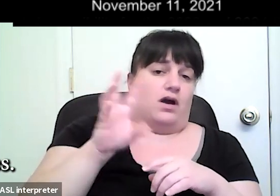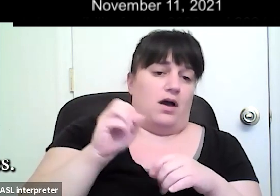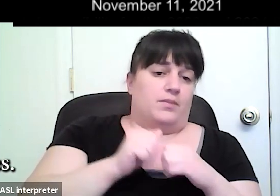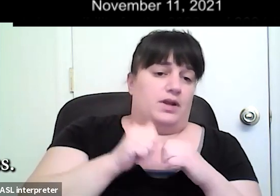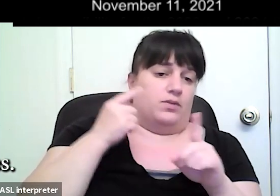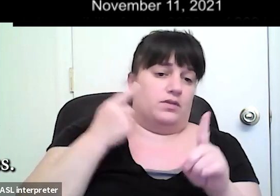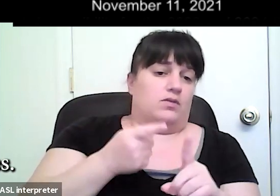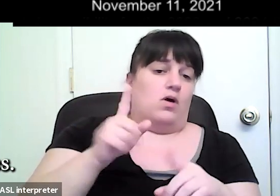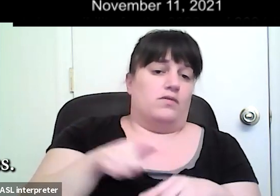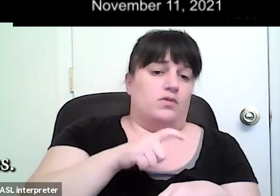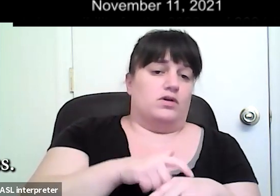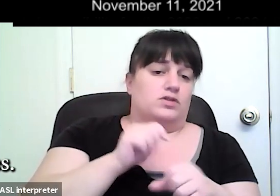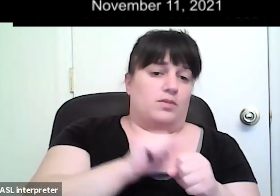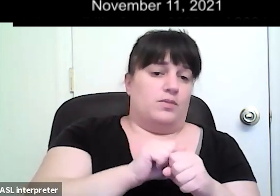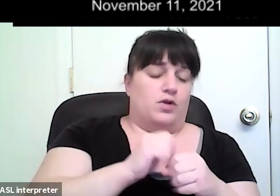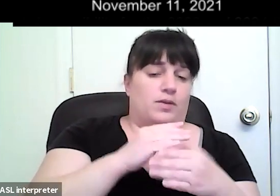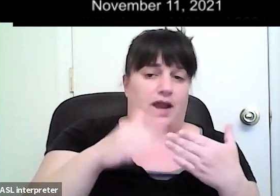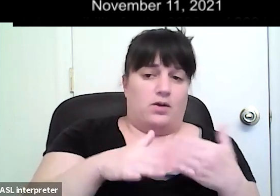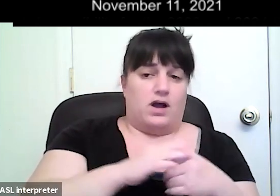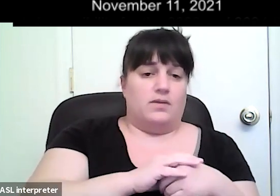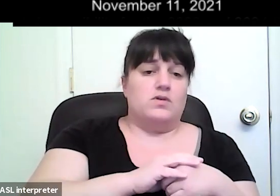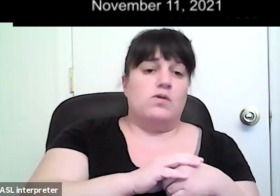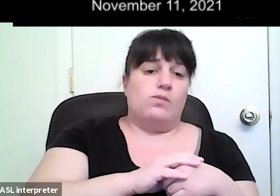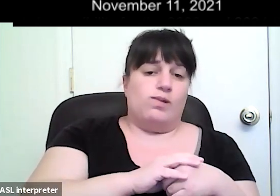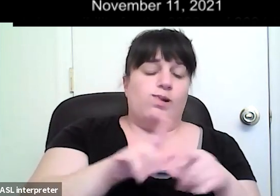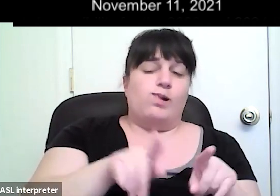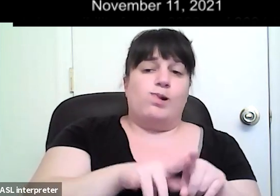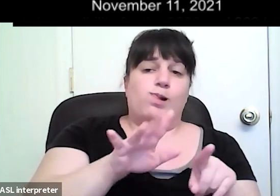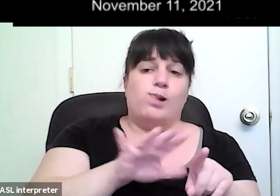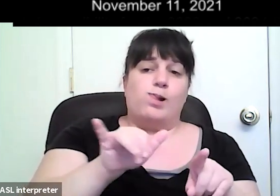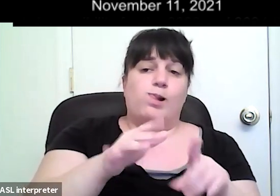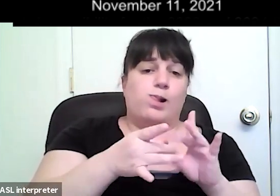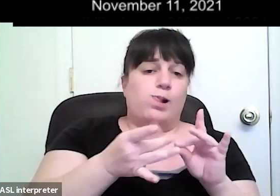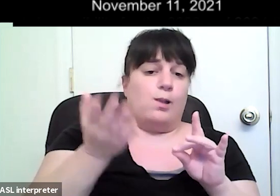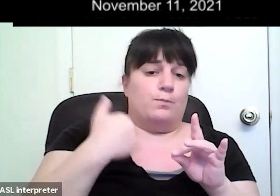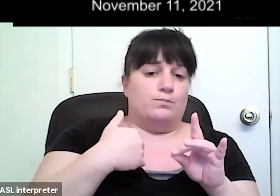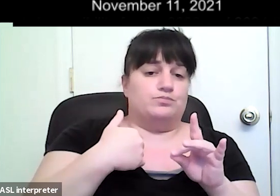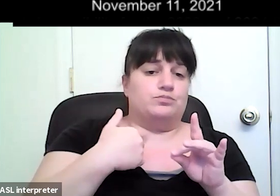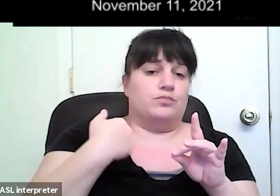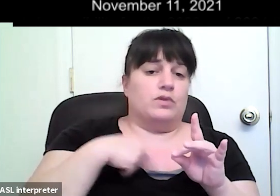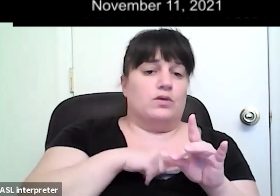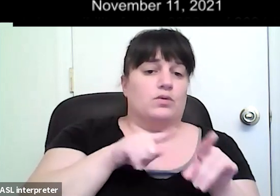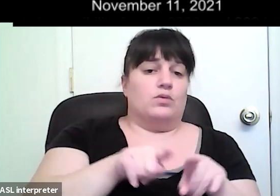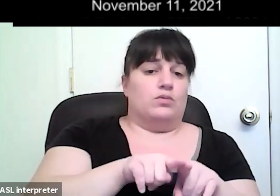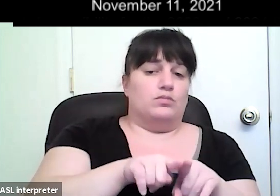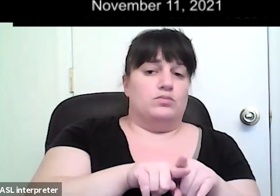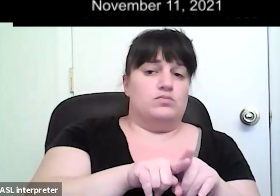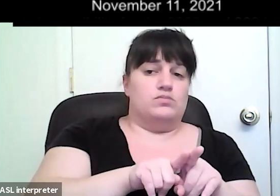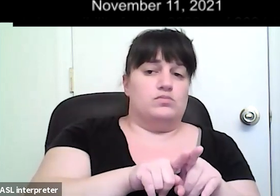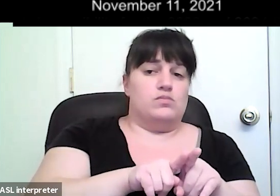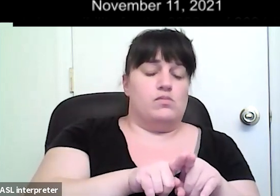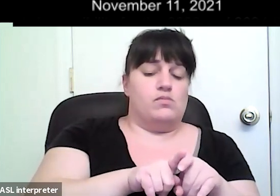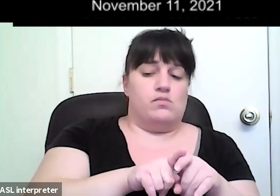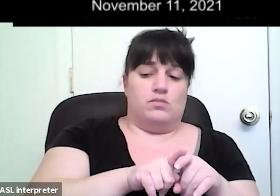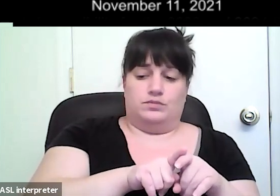of long-term employment outcomes. As I mentioned before, we are also